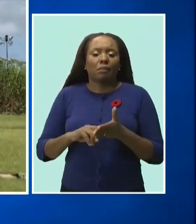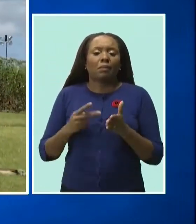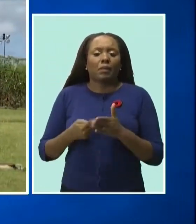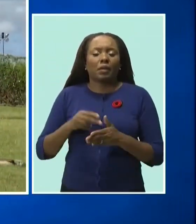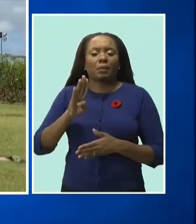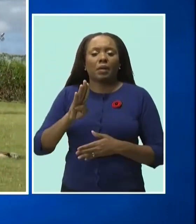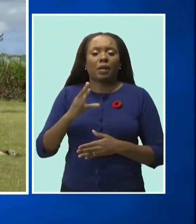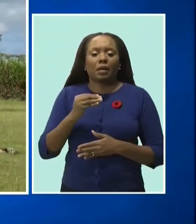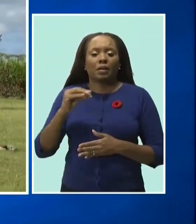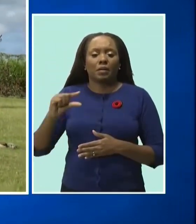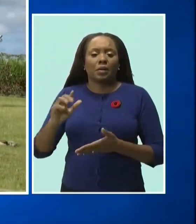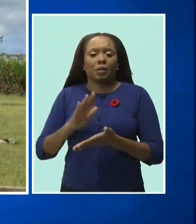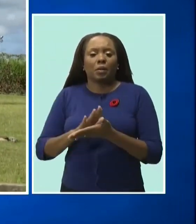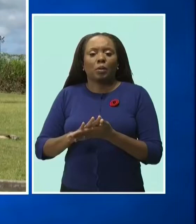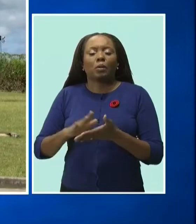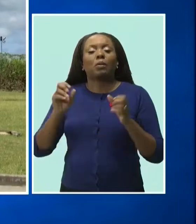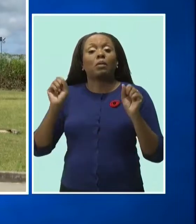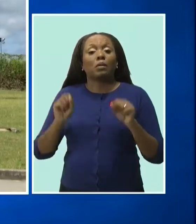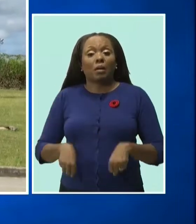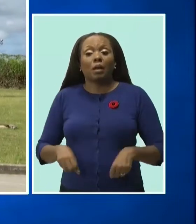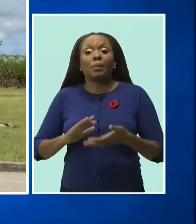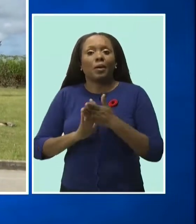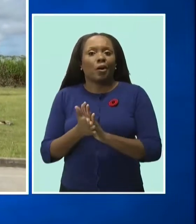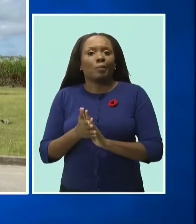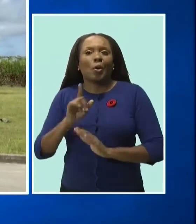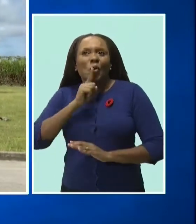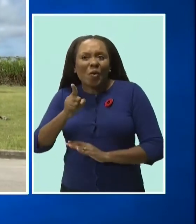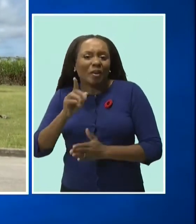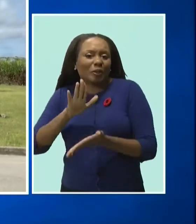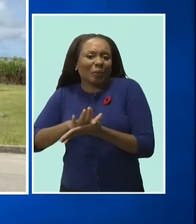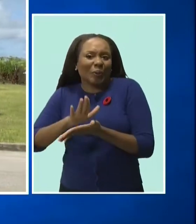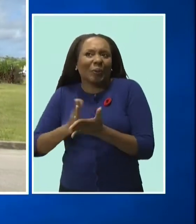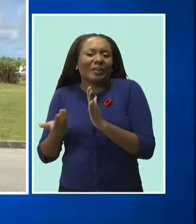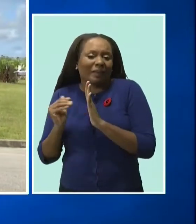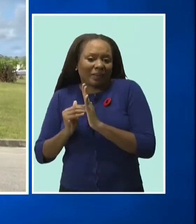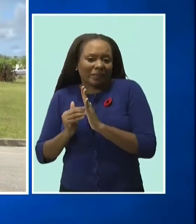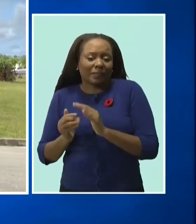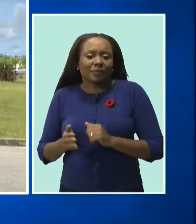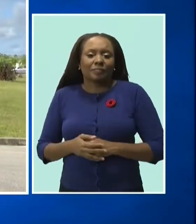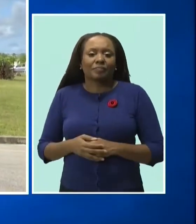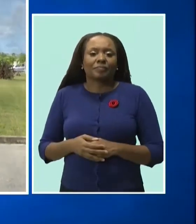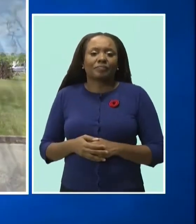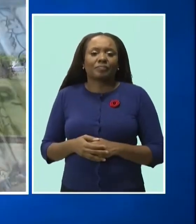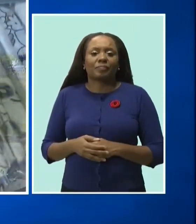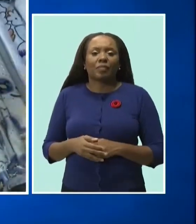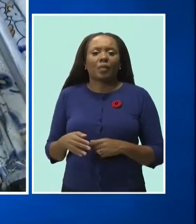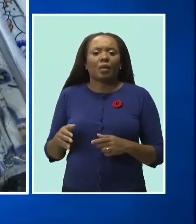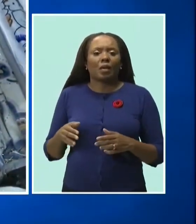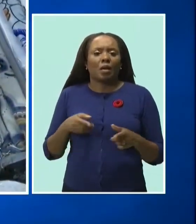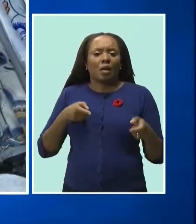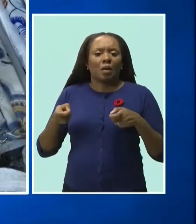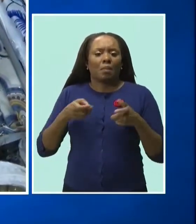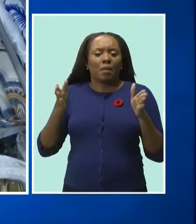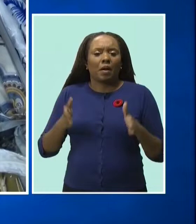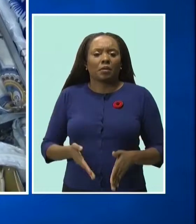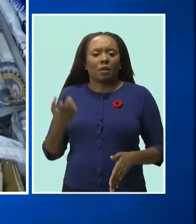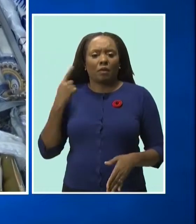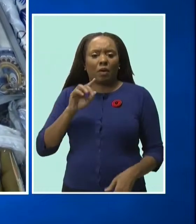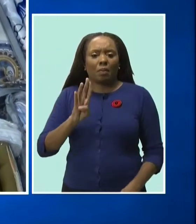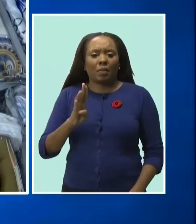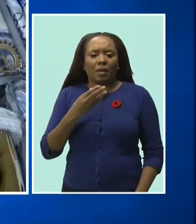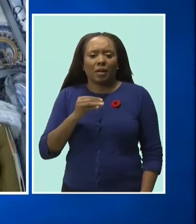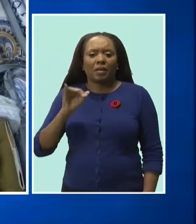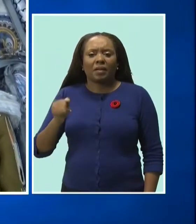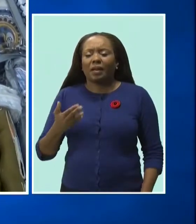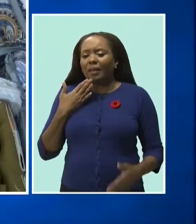and Gollop could be returned to their original purpose as schools. Meanwhile, facilities manager Franz Jordan thanked the